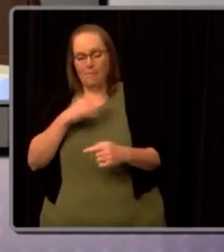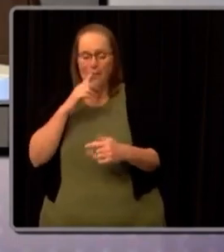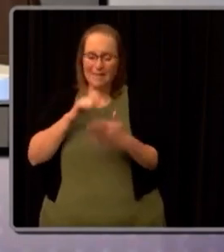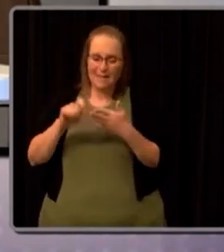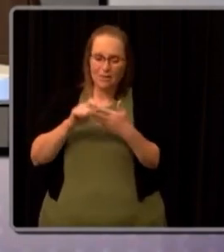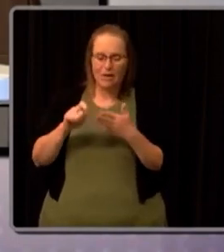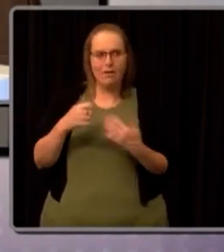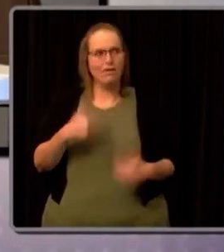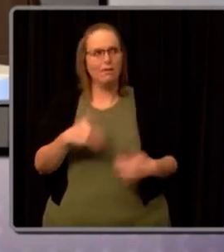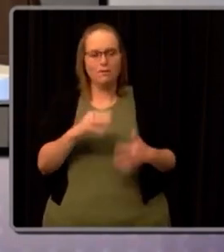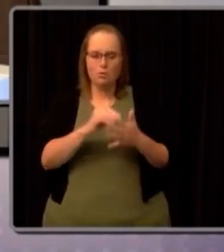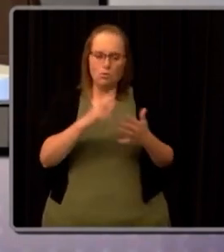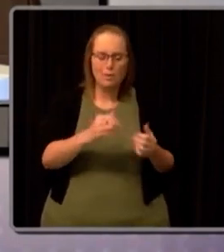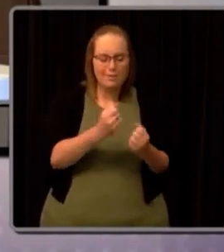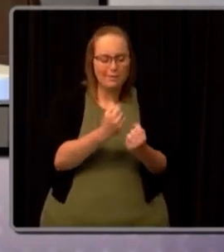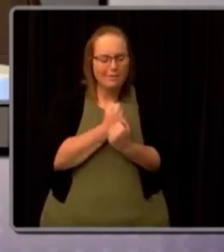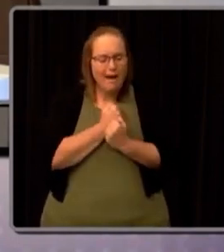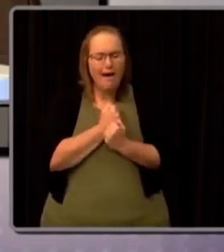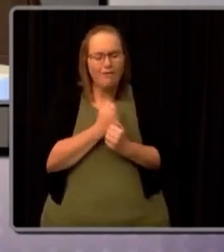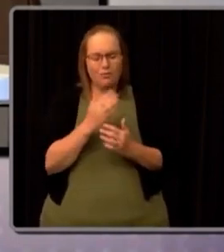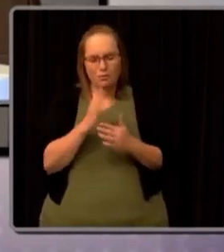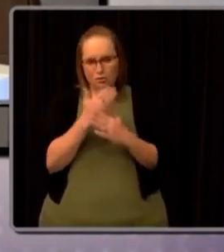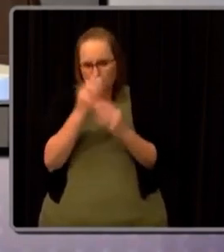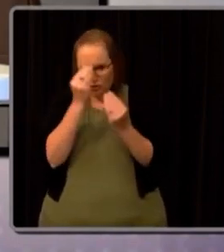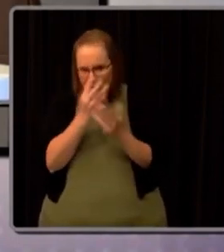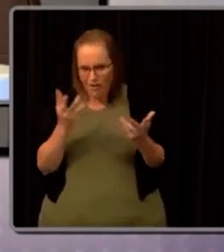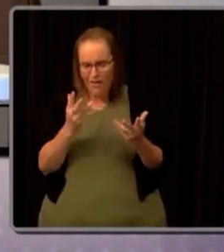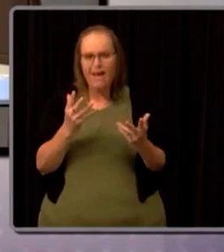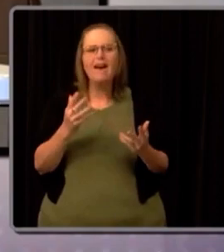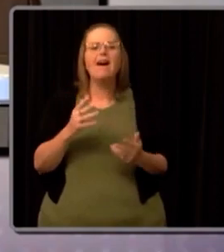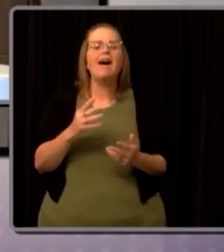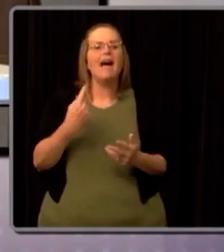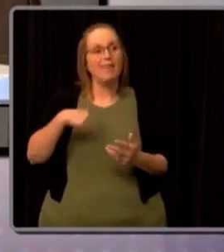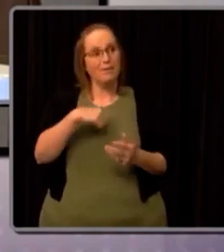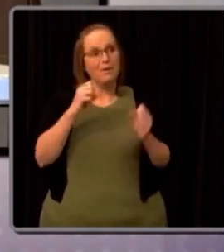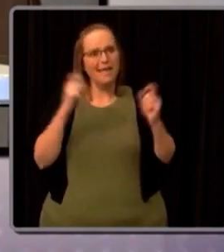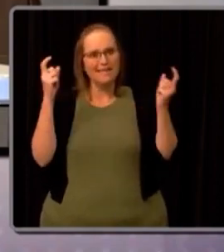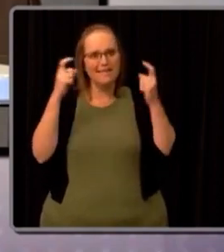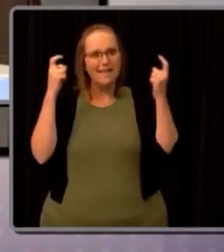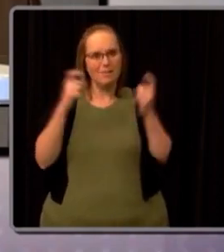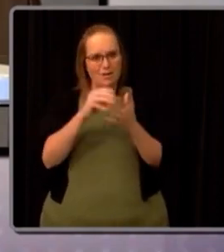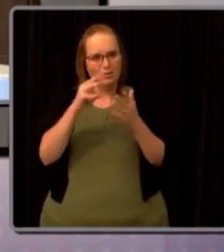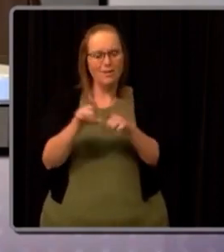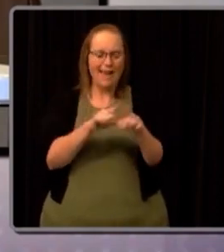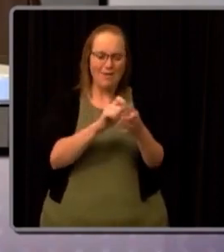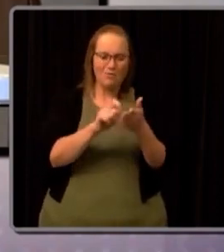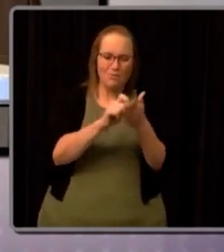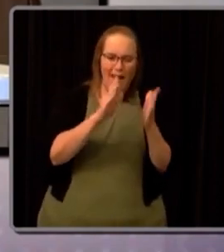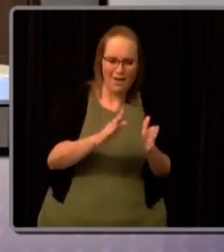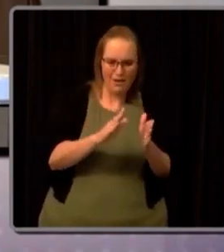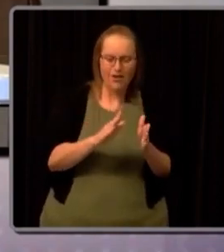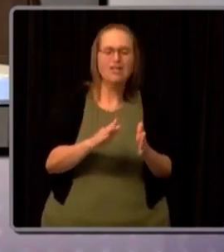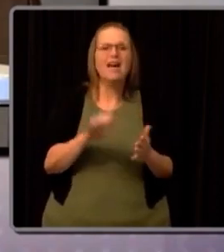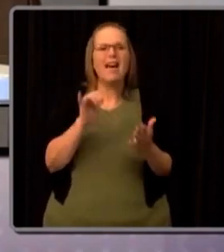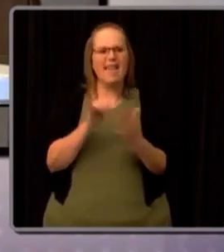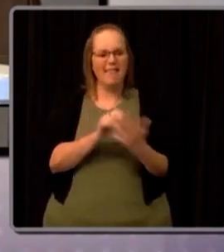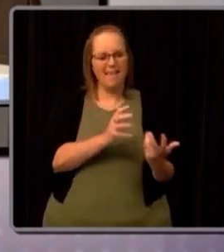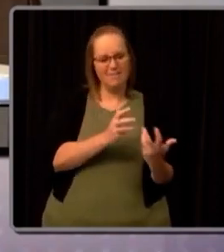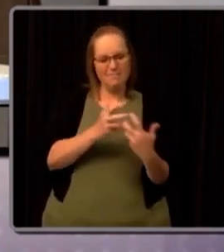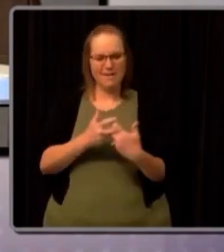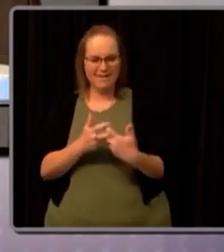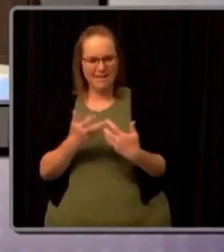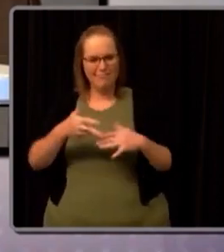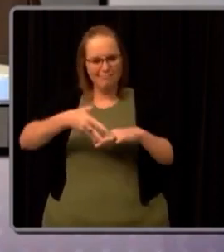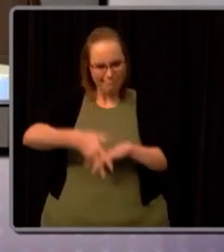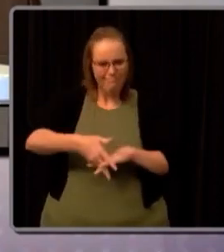things that we get to do, is we get to celebrate our students as writers. And that is built into the fabric of Writers Workshop, is celebrating the successes of